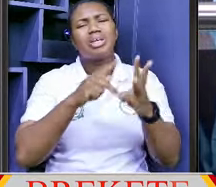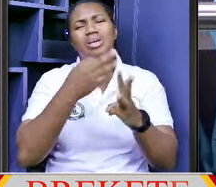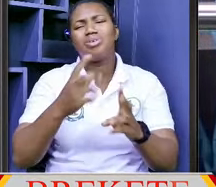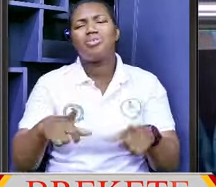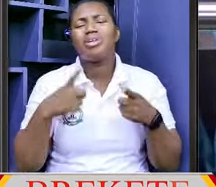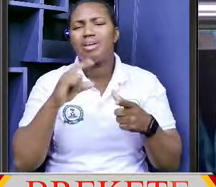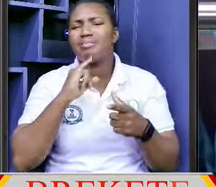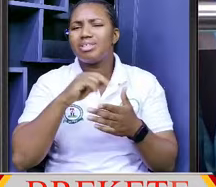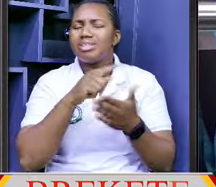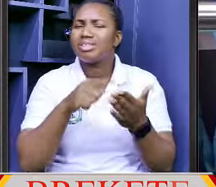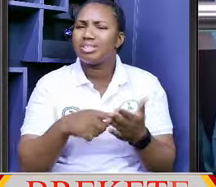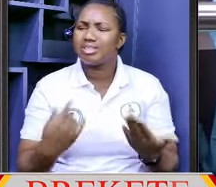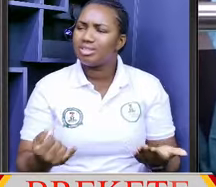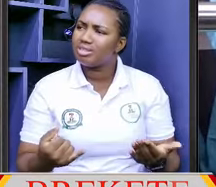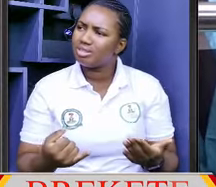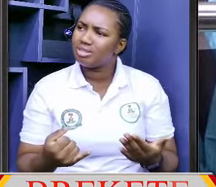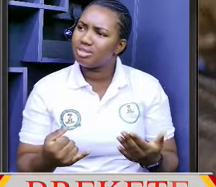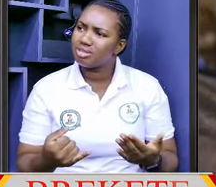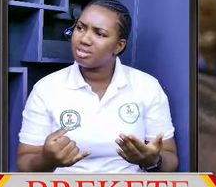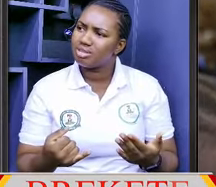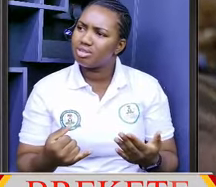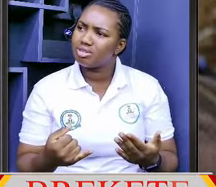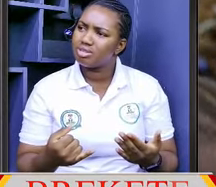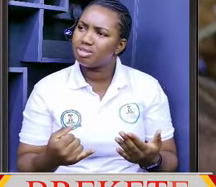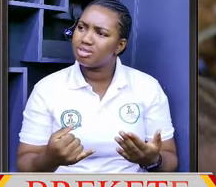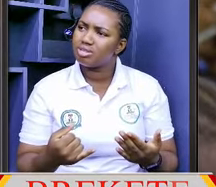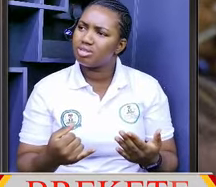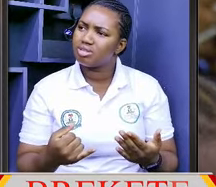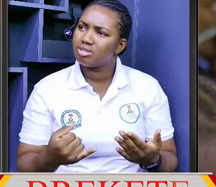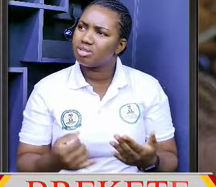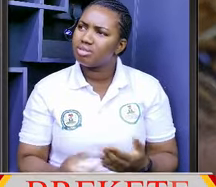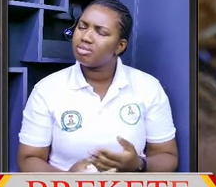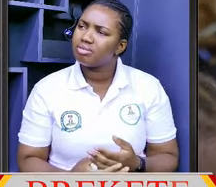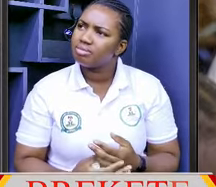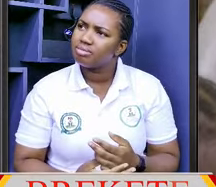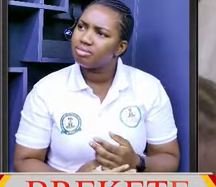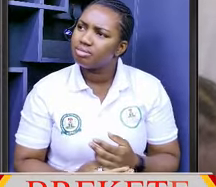I don't even know whether the money remain or you know remain. I don't want to know.